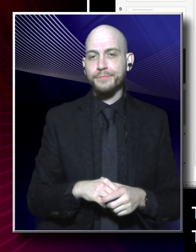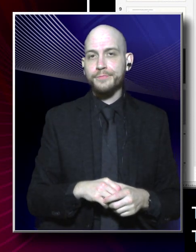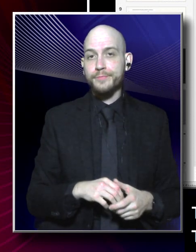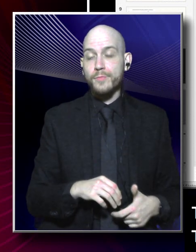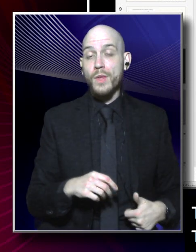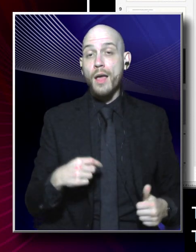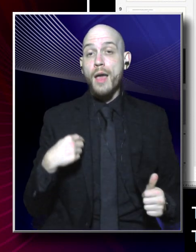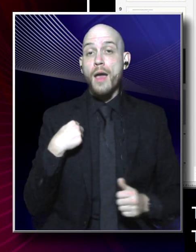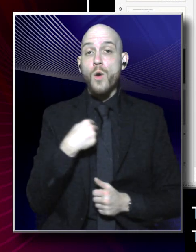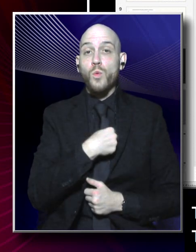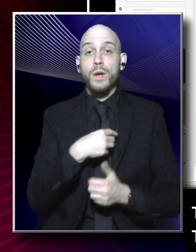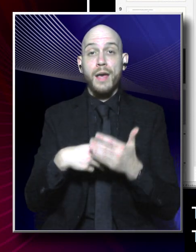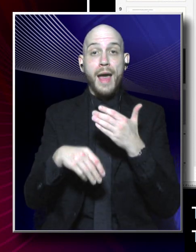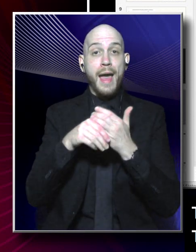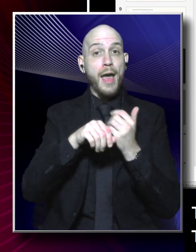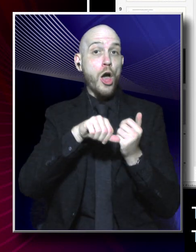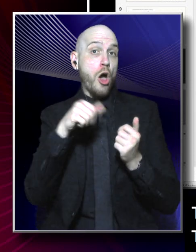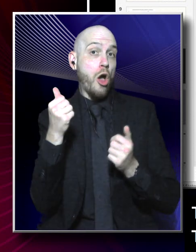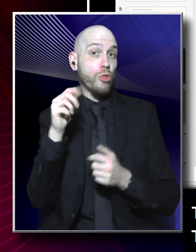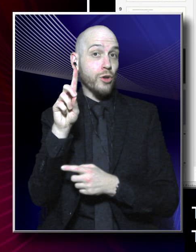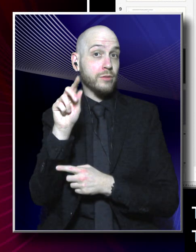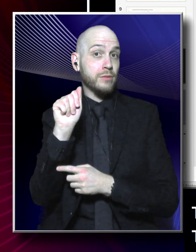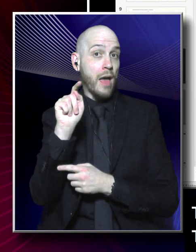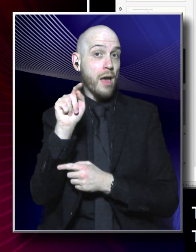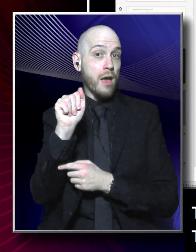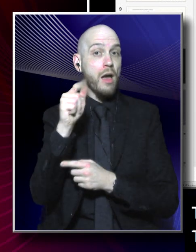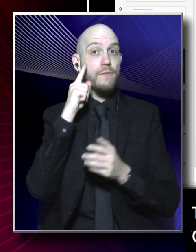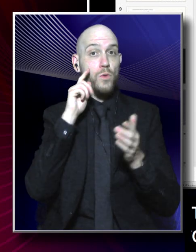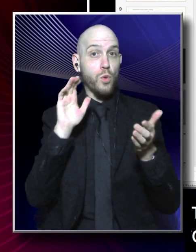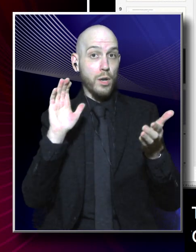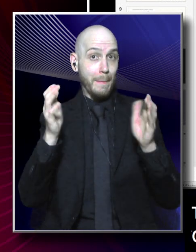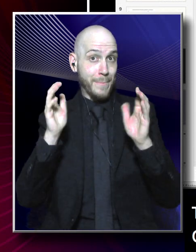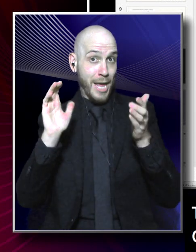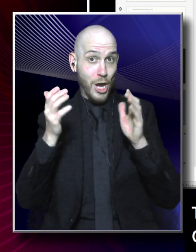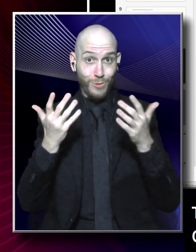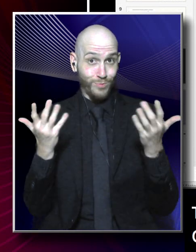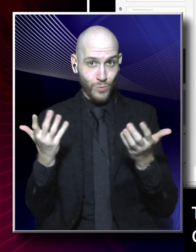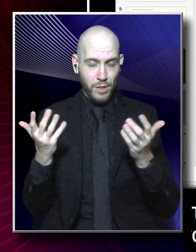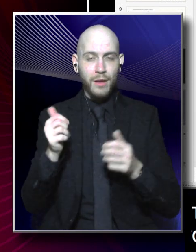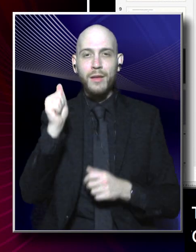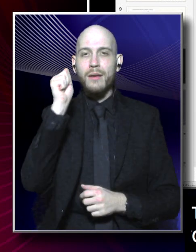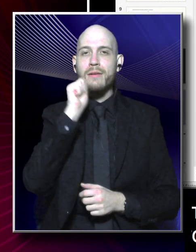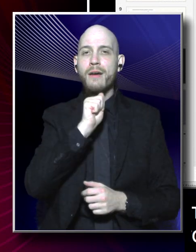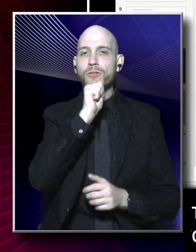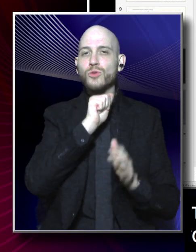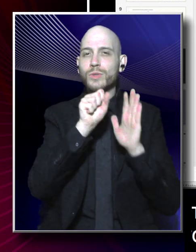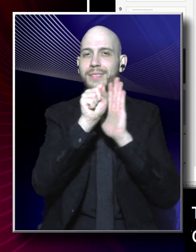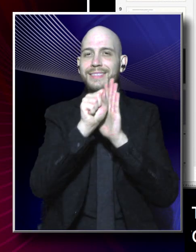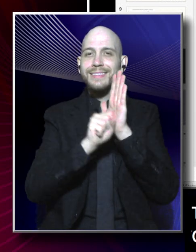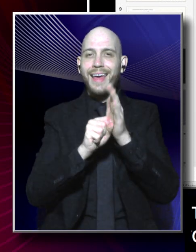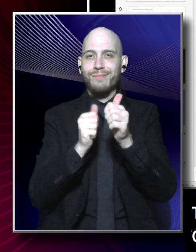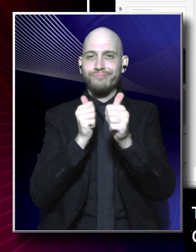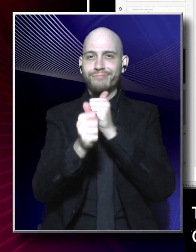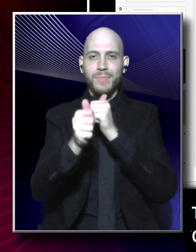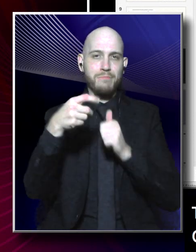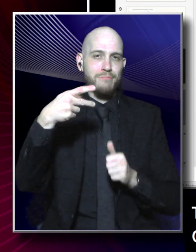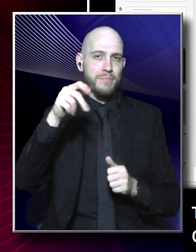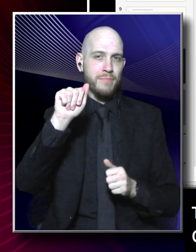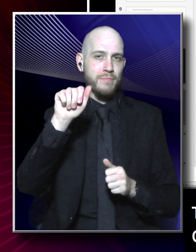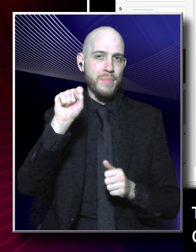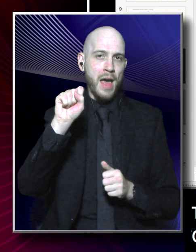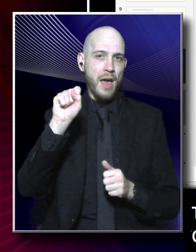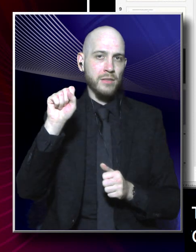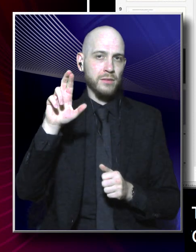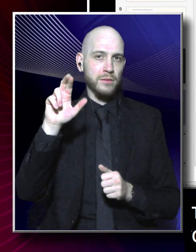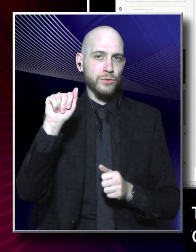this to was our Arizona state passing rate. And right now, the state passing rate